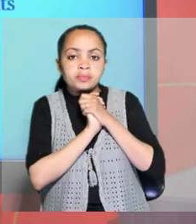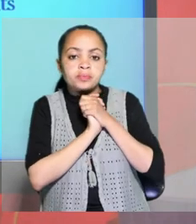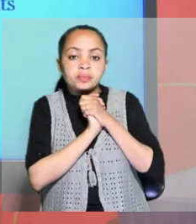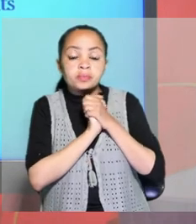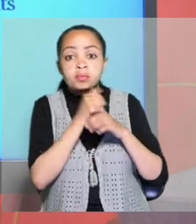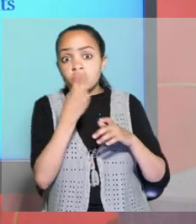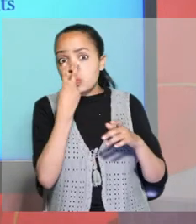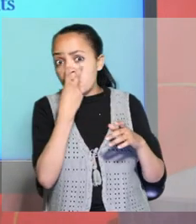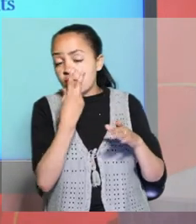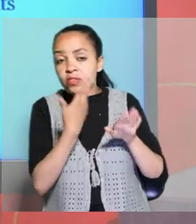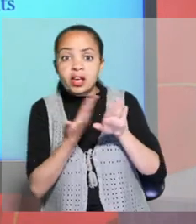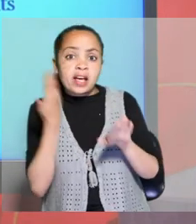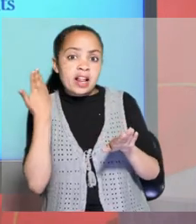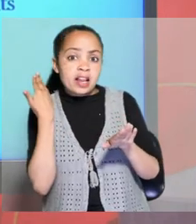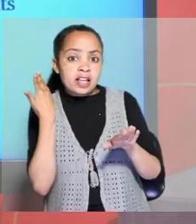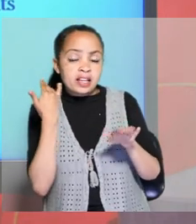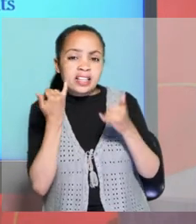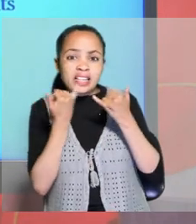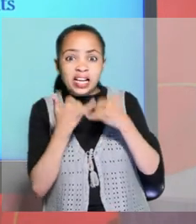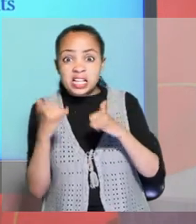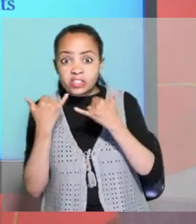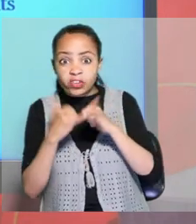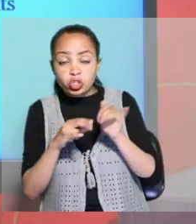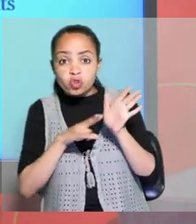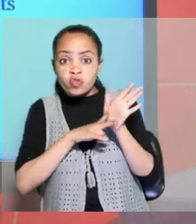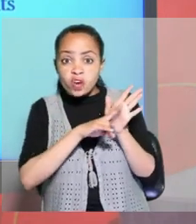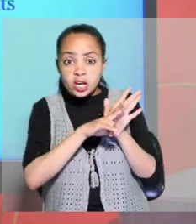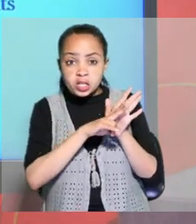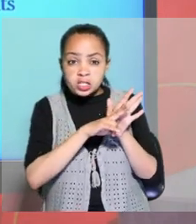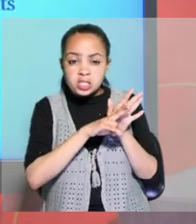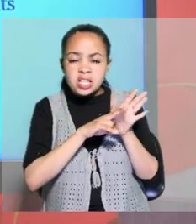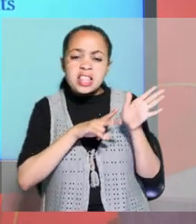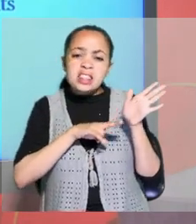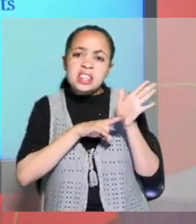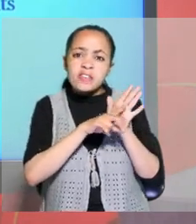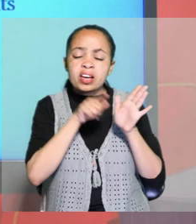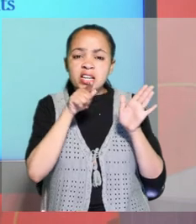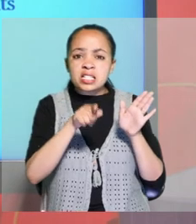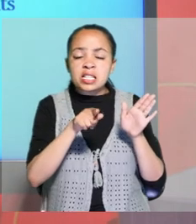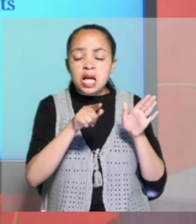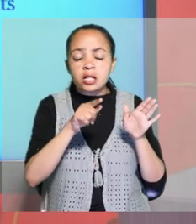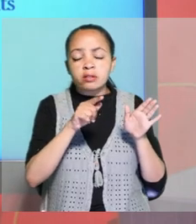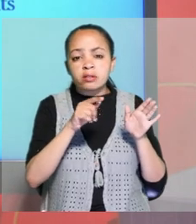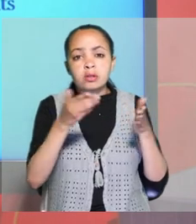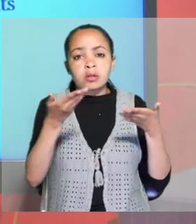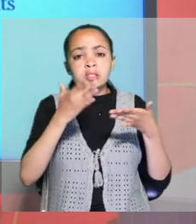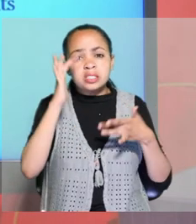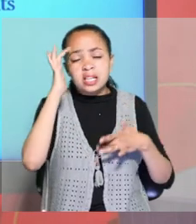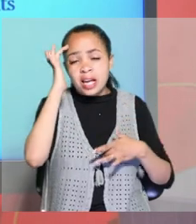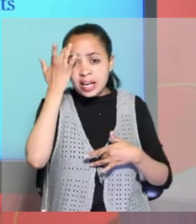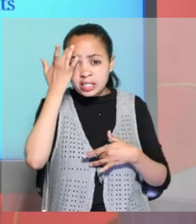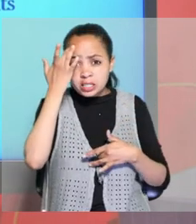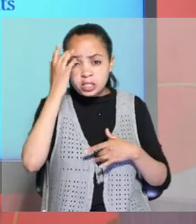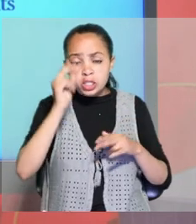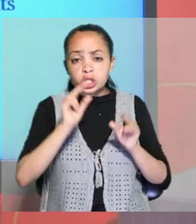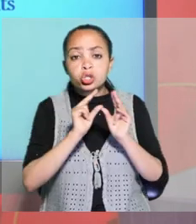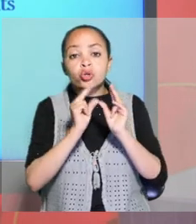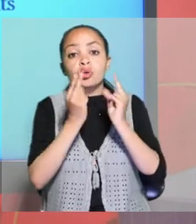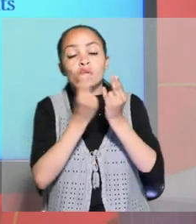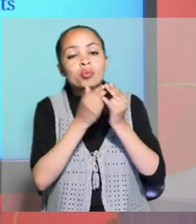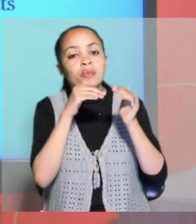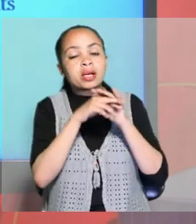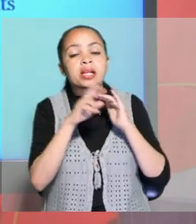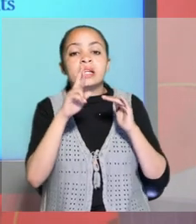As we have seen earlier, under classification of virus, a virus that causes AIDS is grouped under